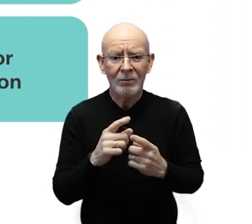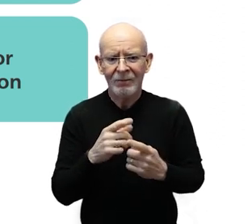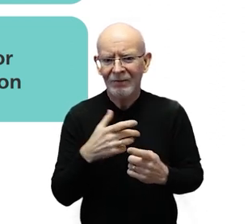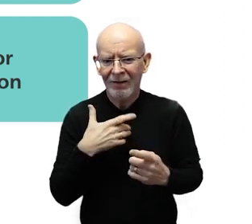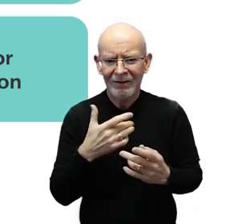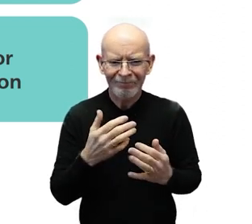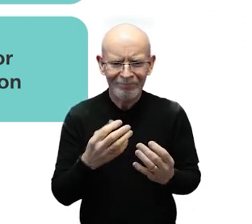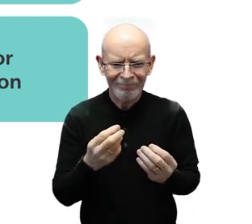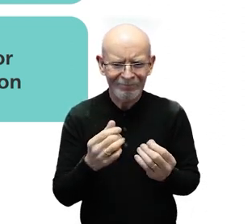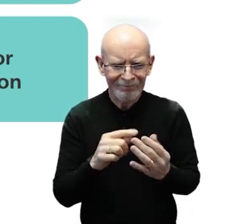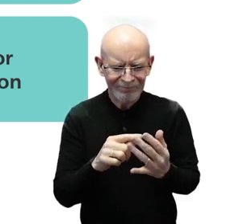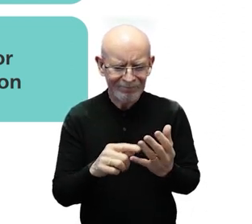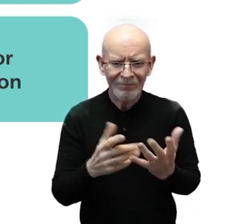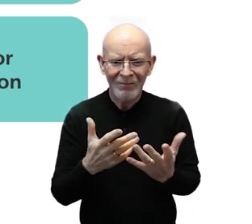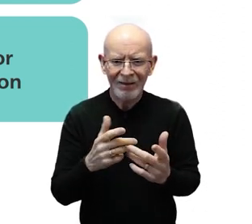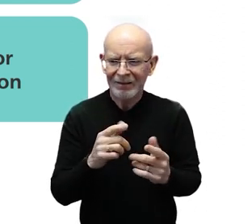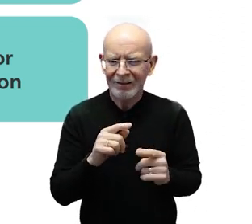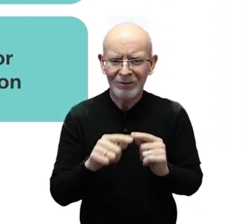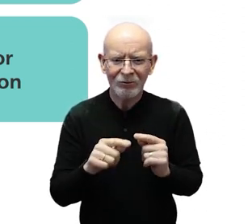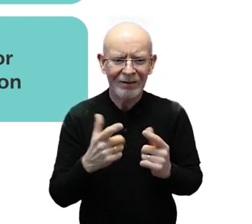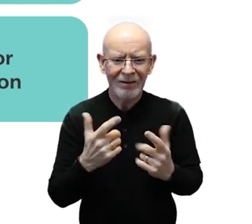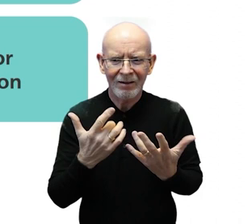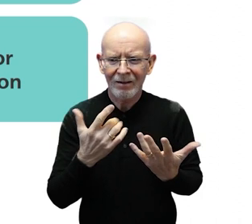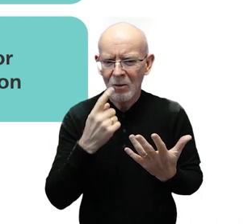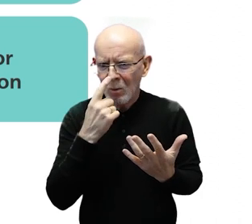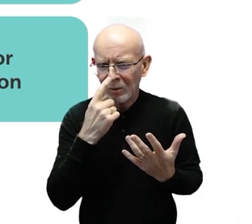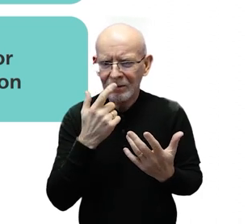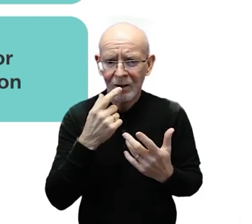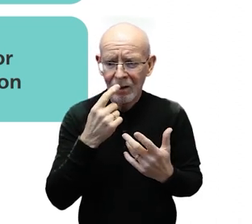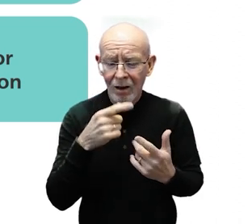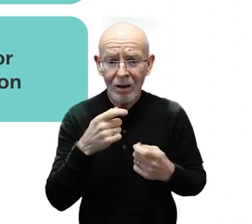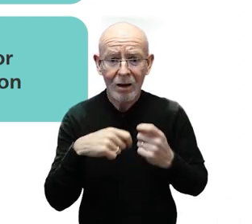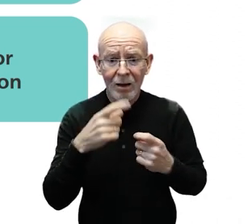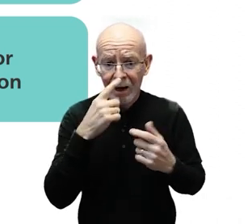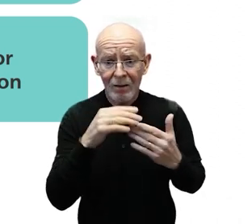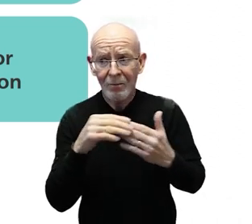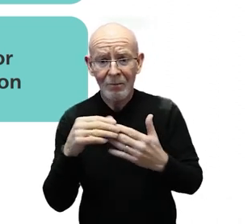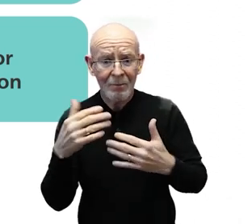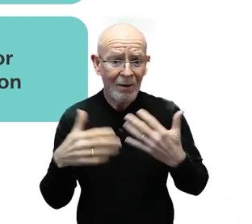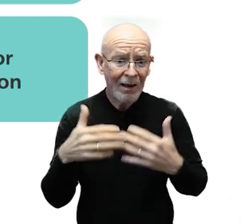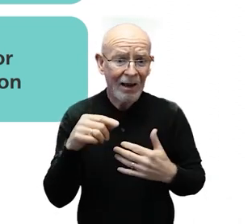neck, shoulders and jaw, and can lead to pain and discomfort in these areas.